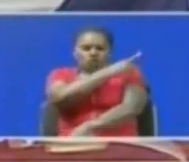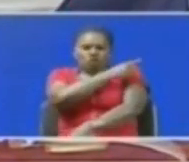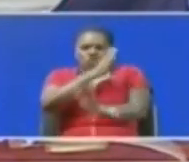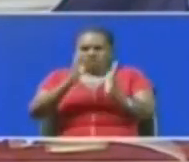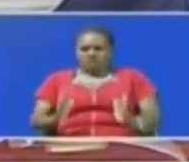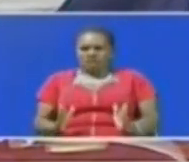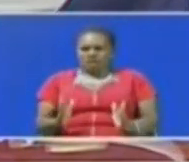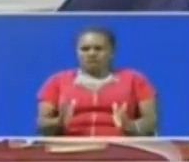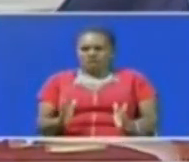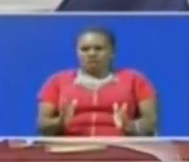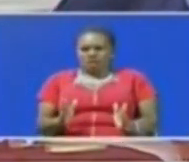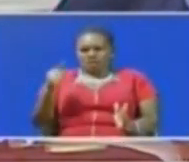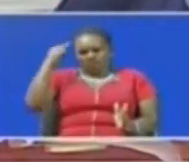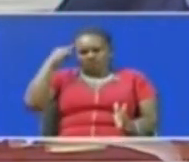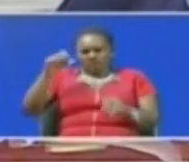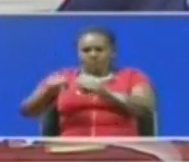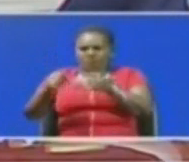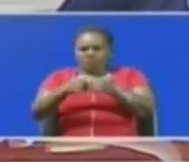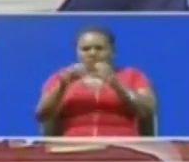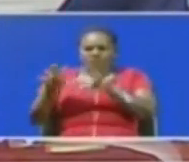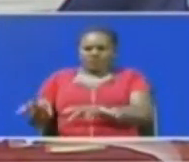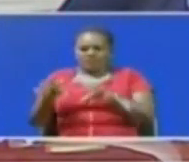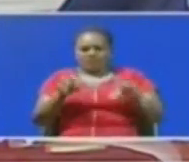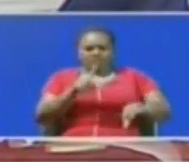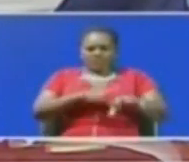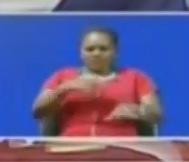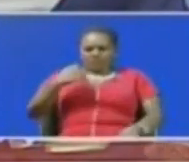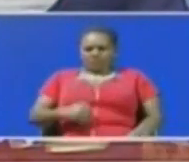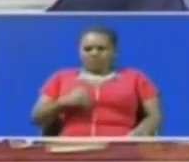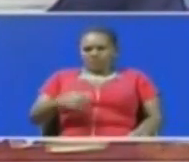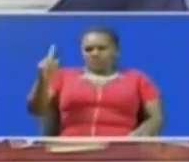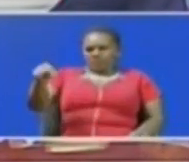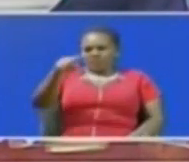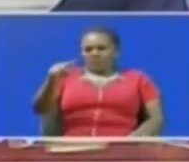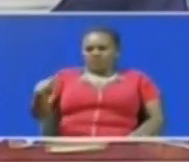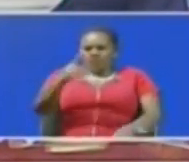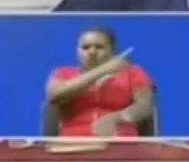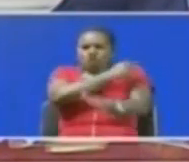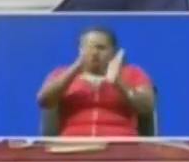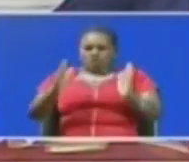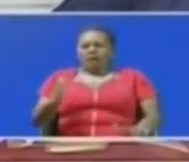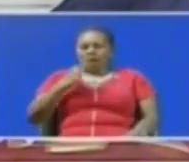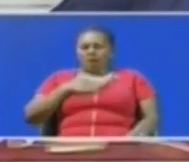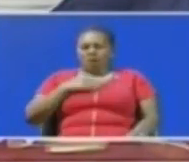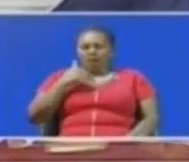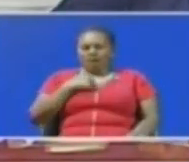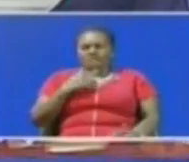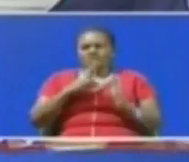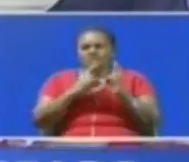the resultant brain damage that he suffered from a surgery that went wrong. Dr. Mercy Korir with that